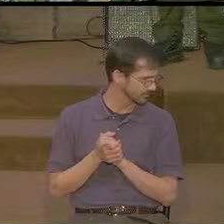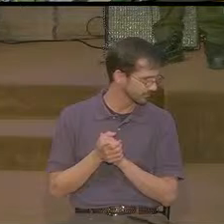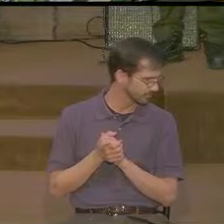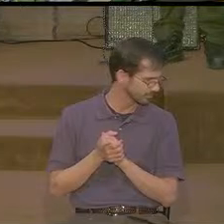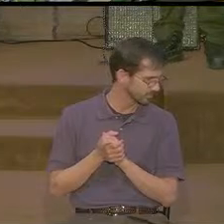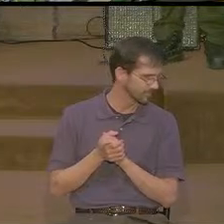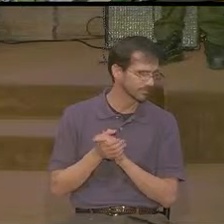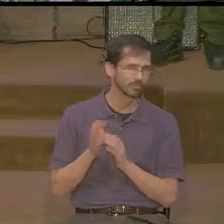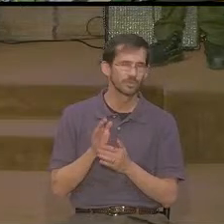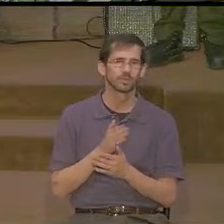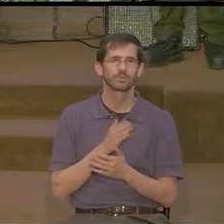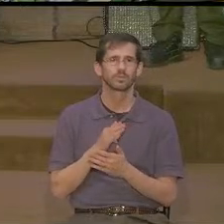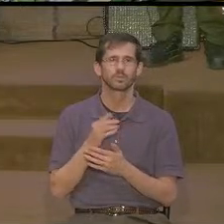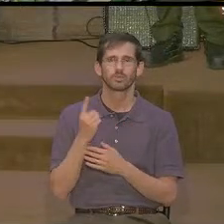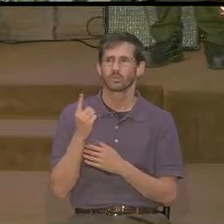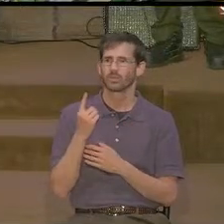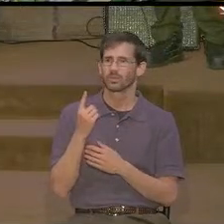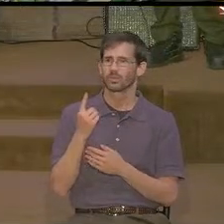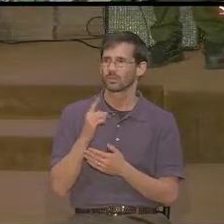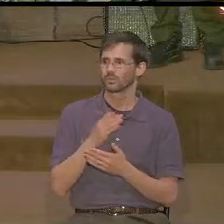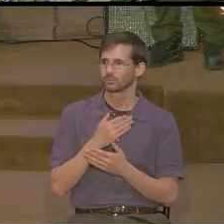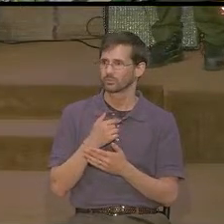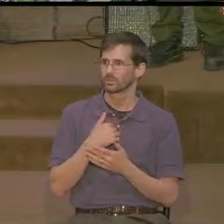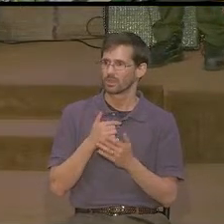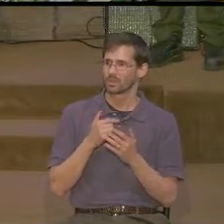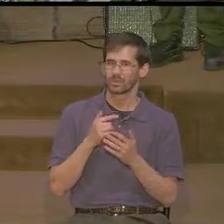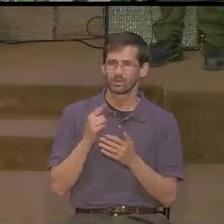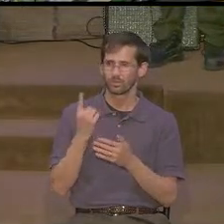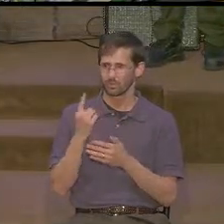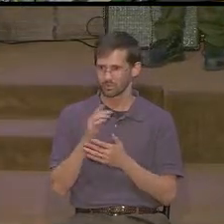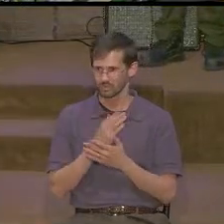We'll sing one song. I'll pray and we'll dismiss.